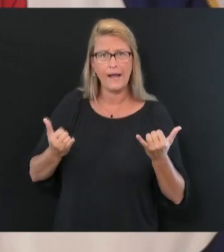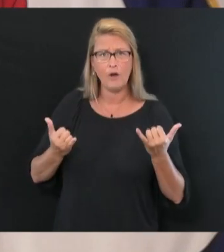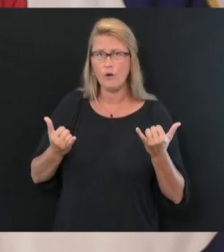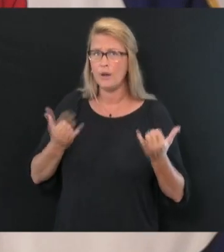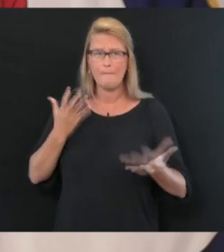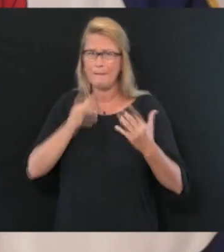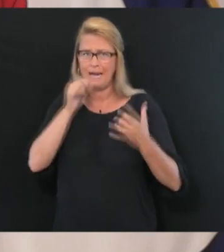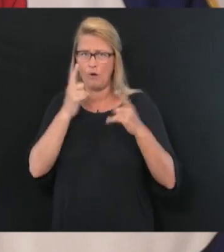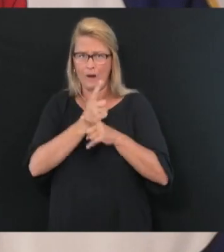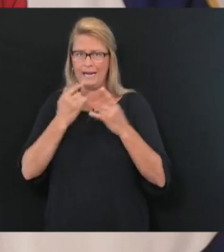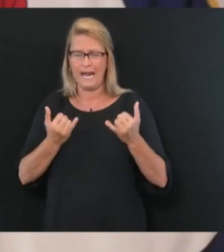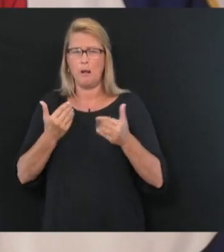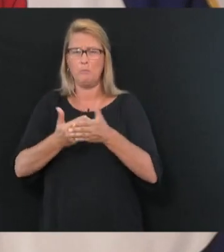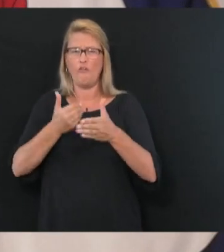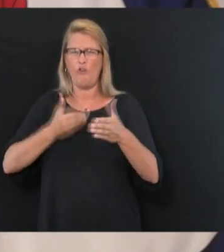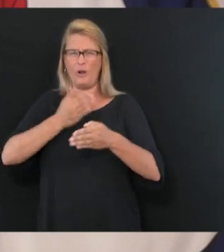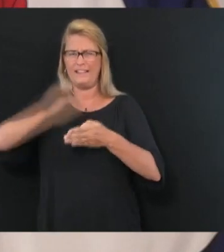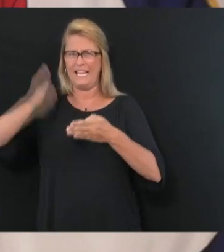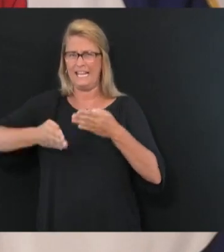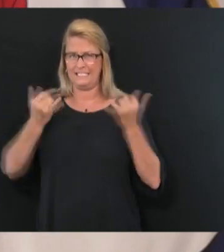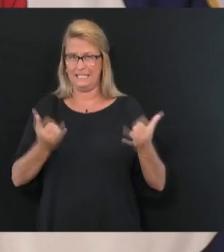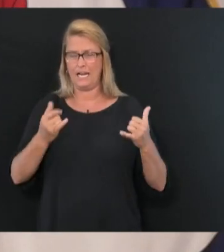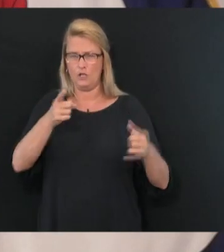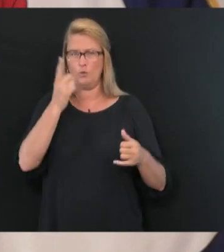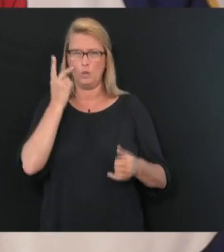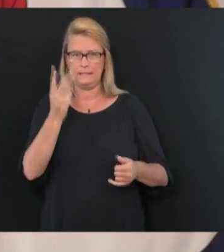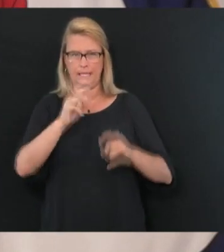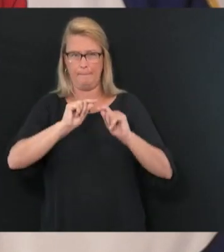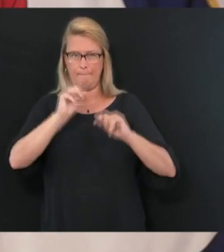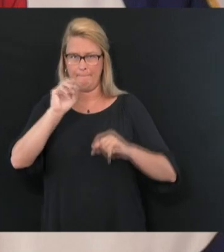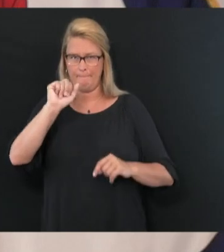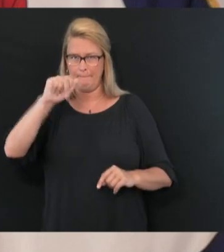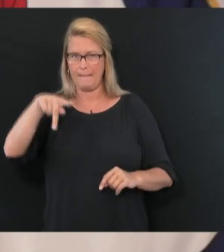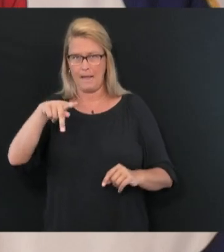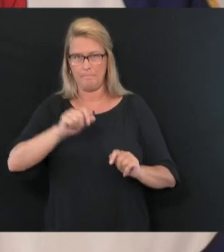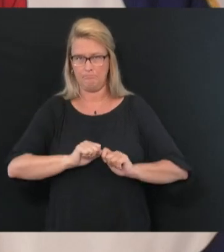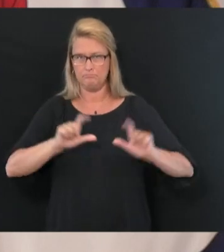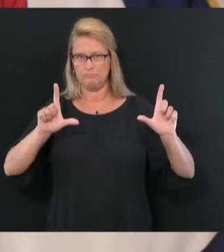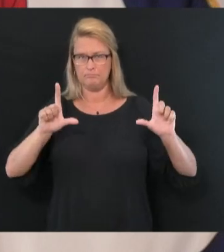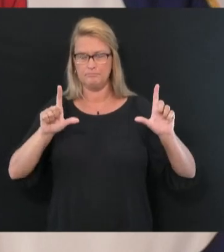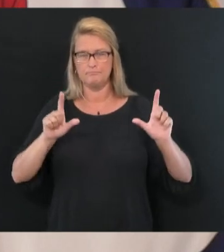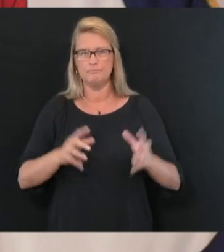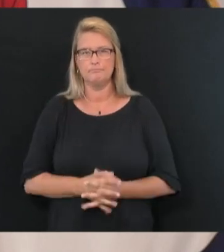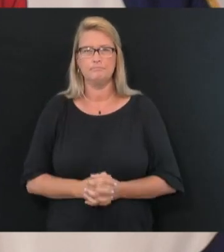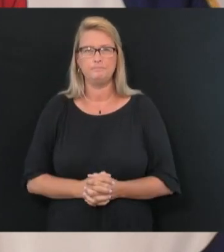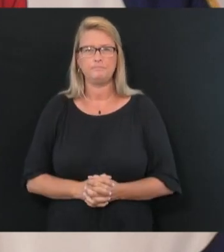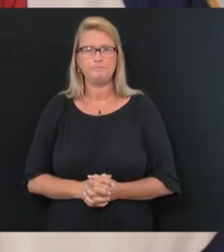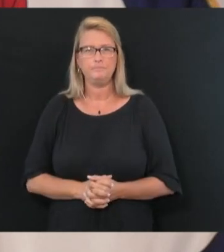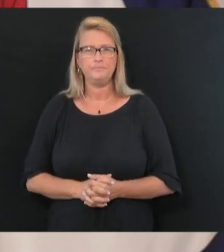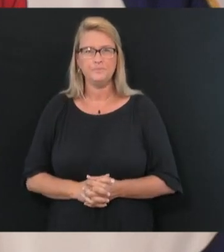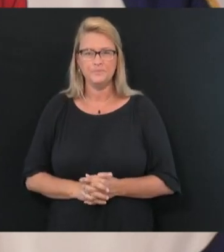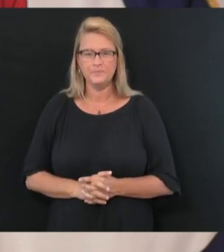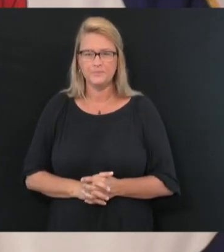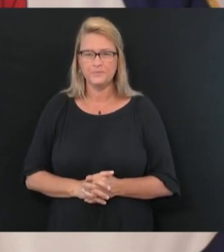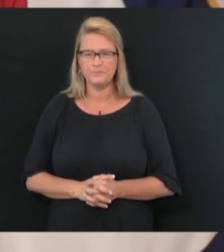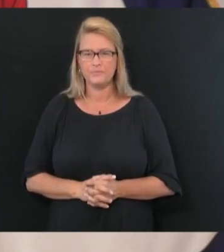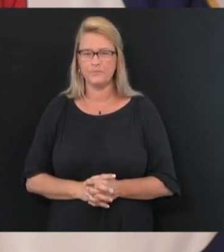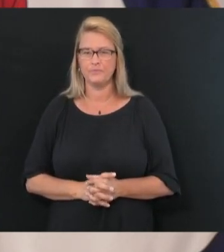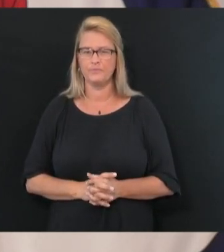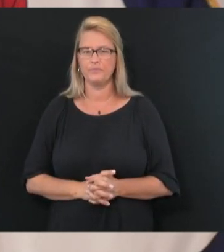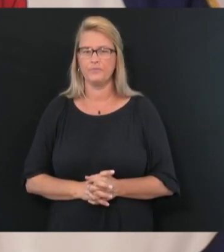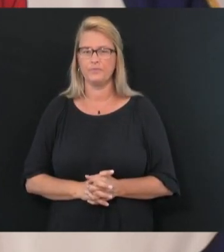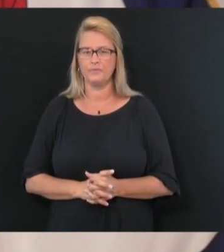maybe we'll have it by the end of the briefing today. And so the